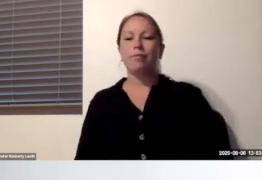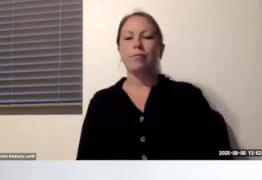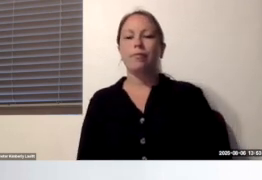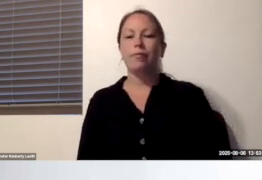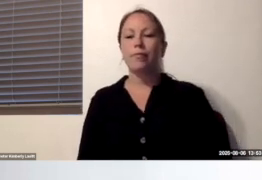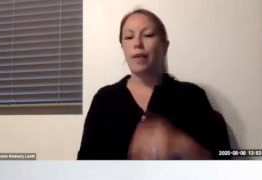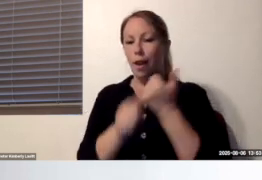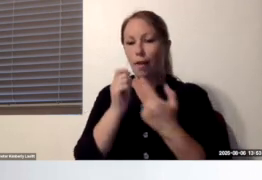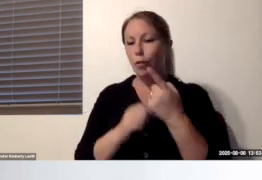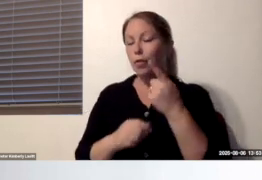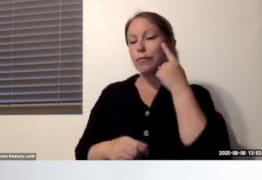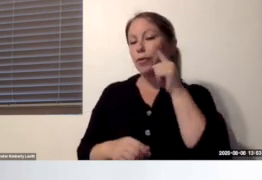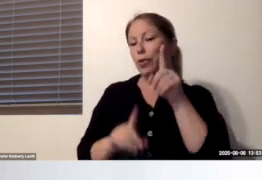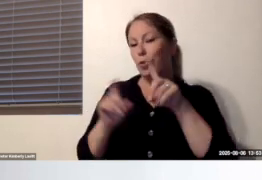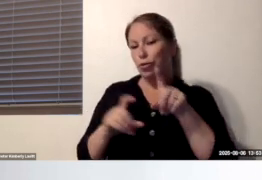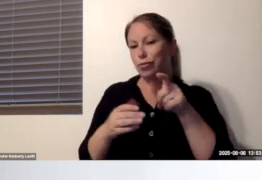Thanks everyone for your questions so far.